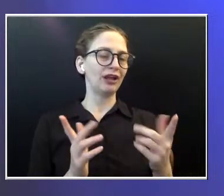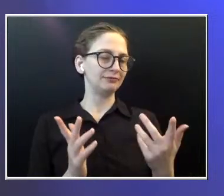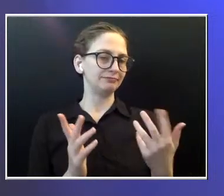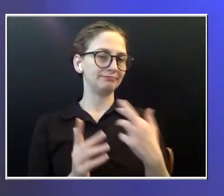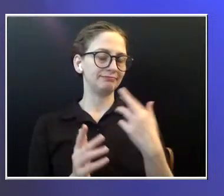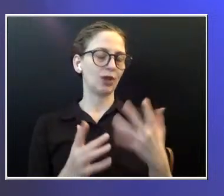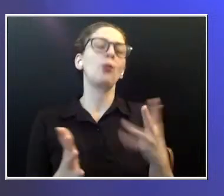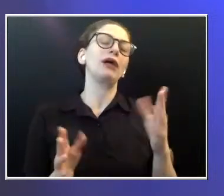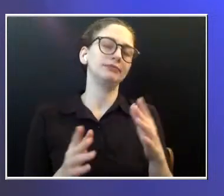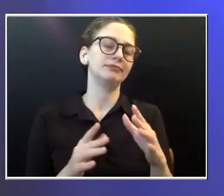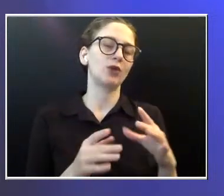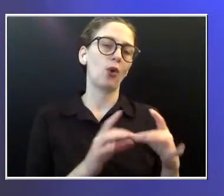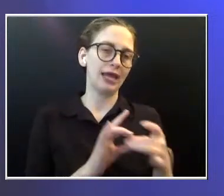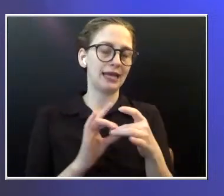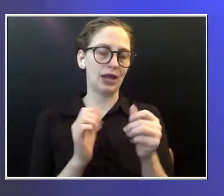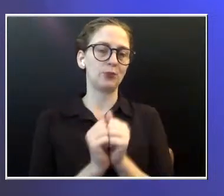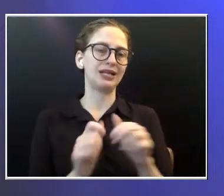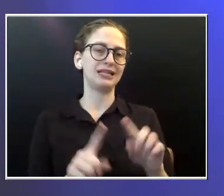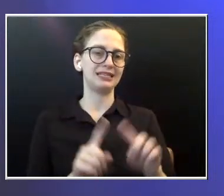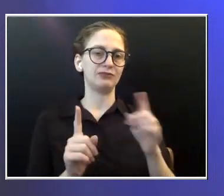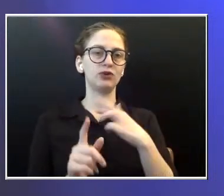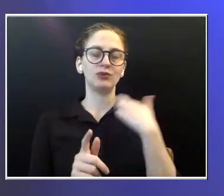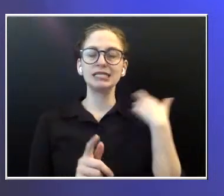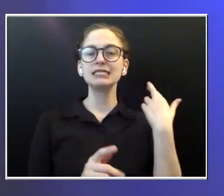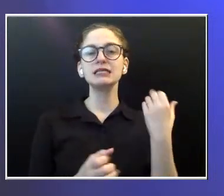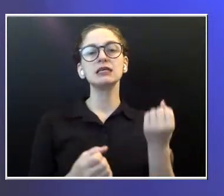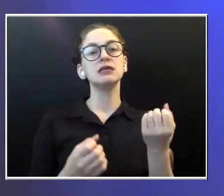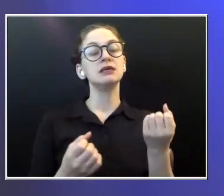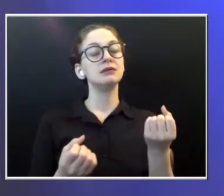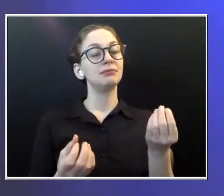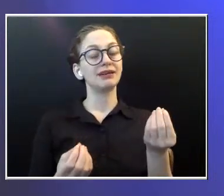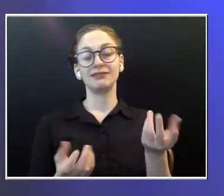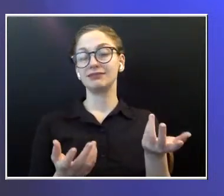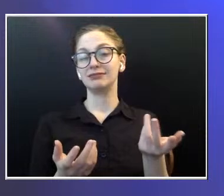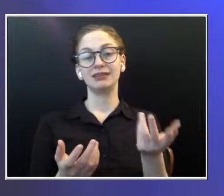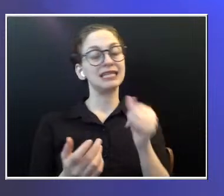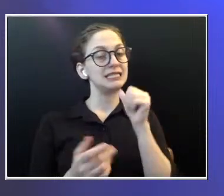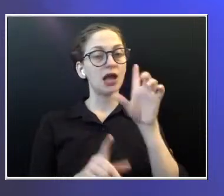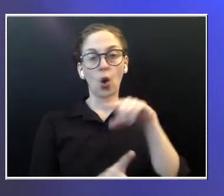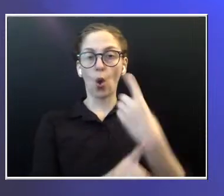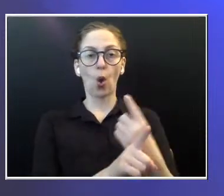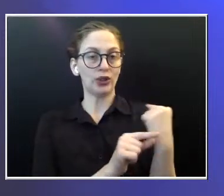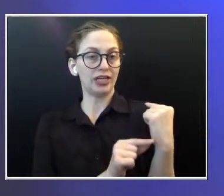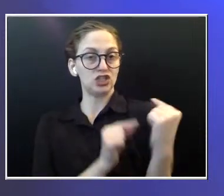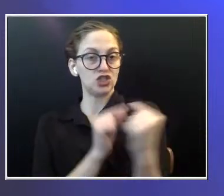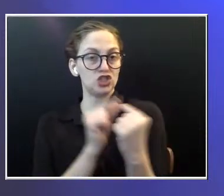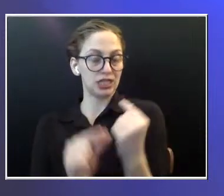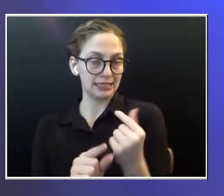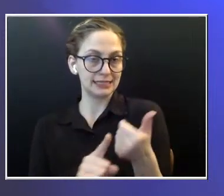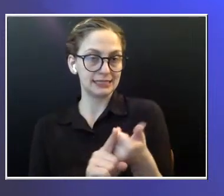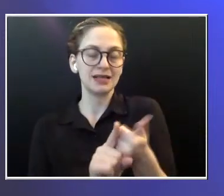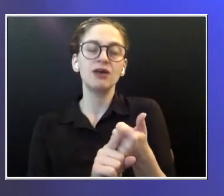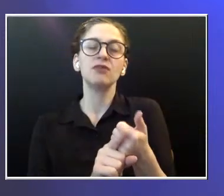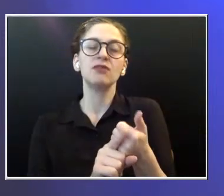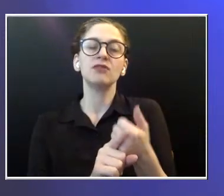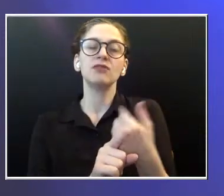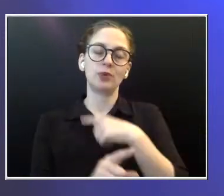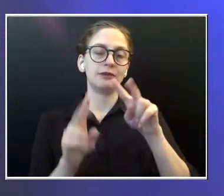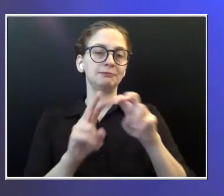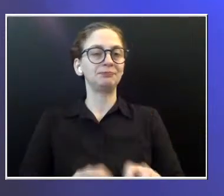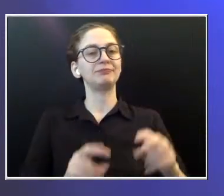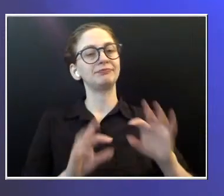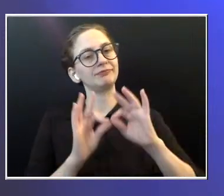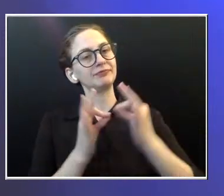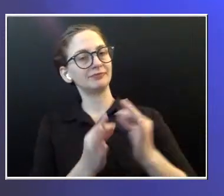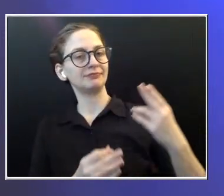on the mutation alone, it's based on family history too. And so Dr. Nye's team, and we have a wonderful high-risk breast cancer prevention